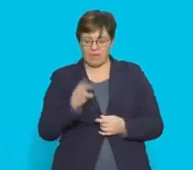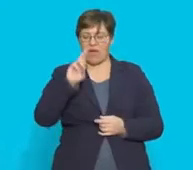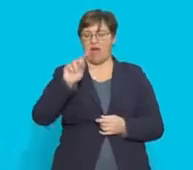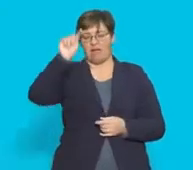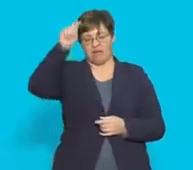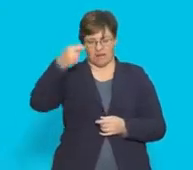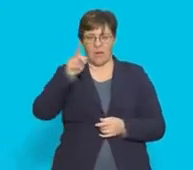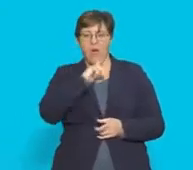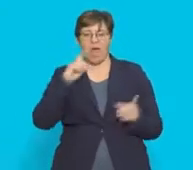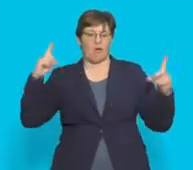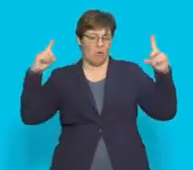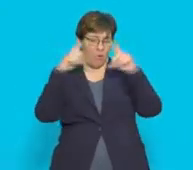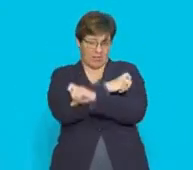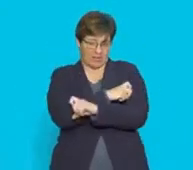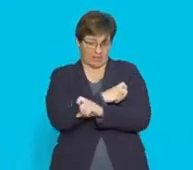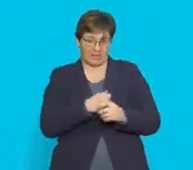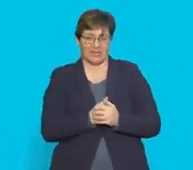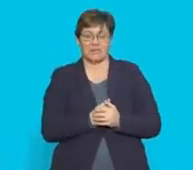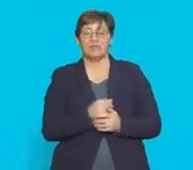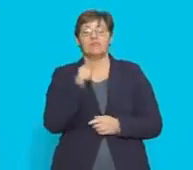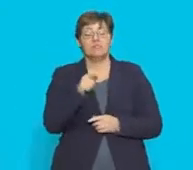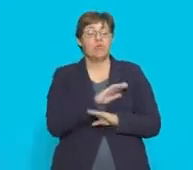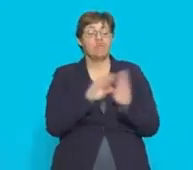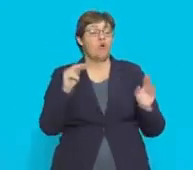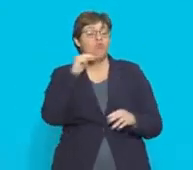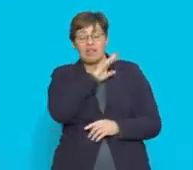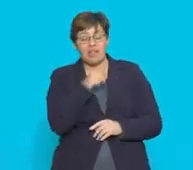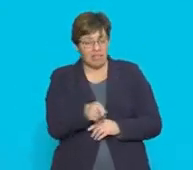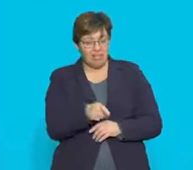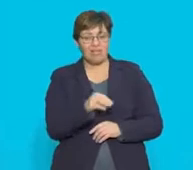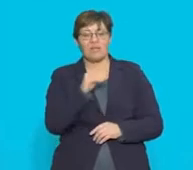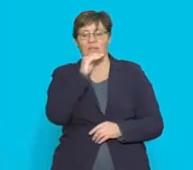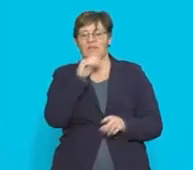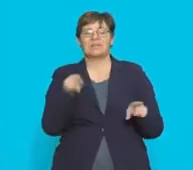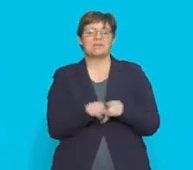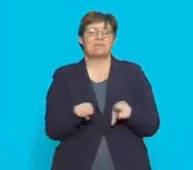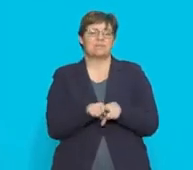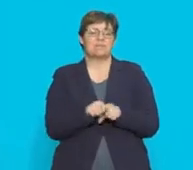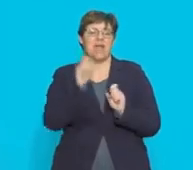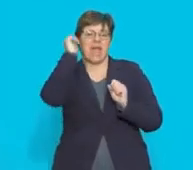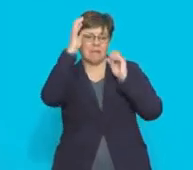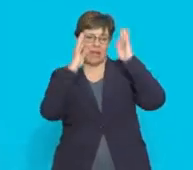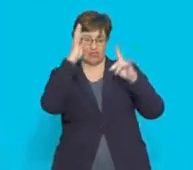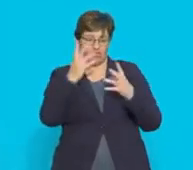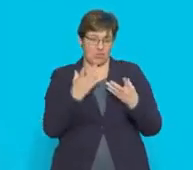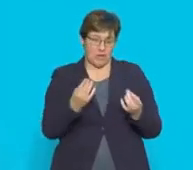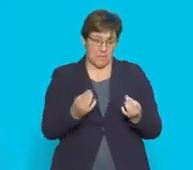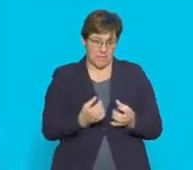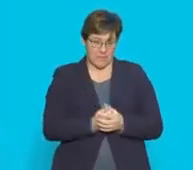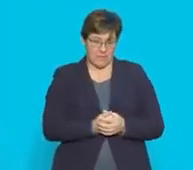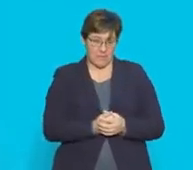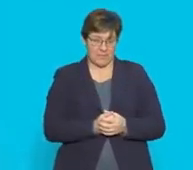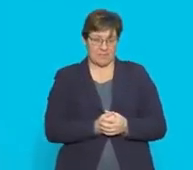We call them complex numbers. And these non-real numbers, remember we said these are the same as